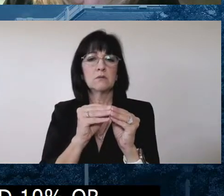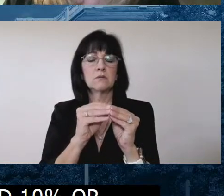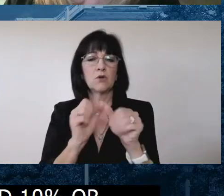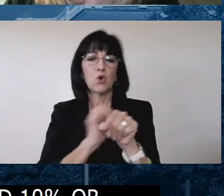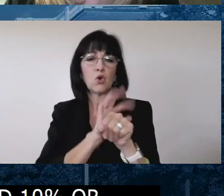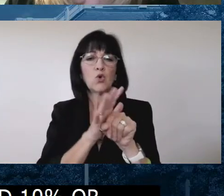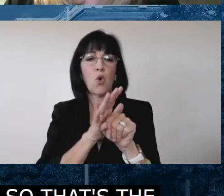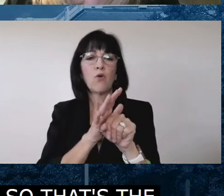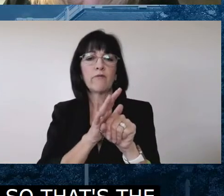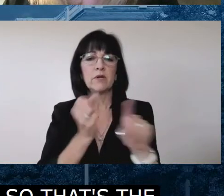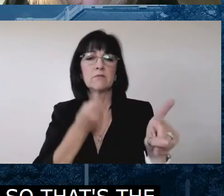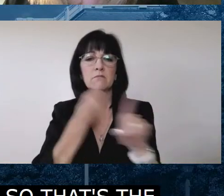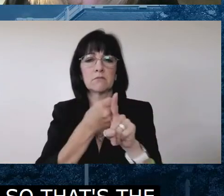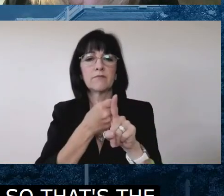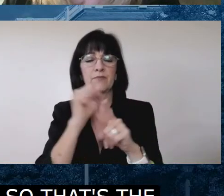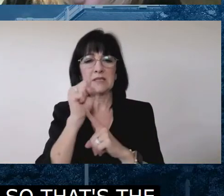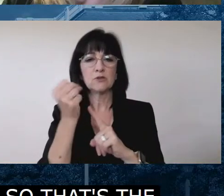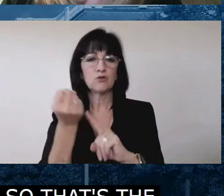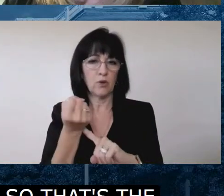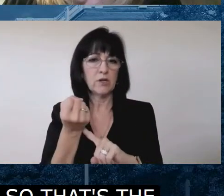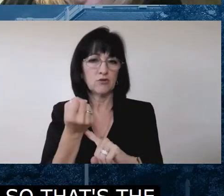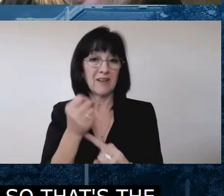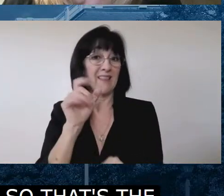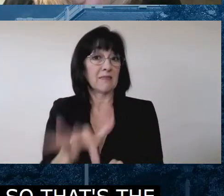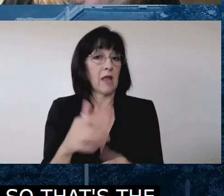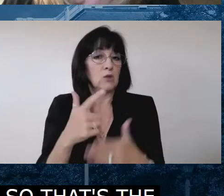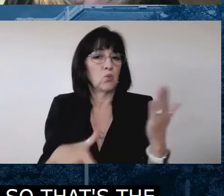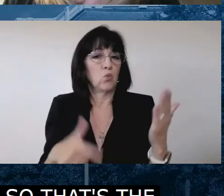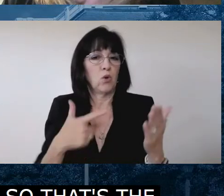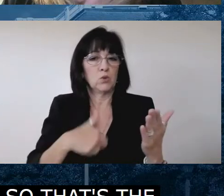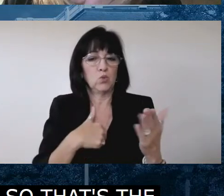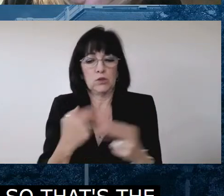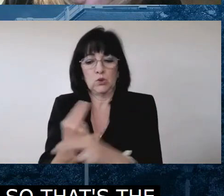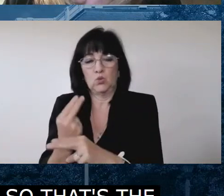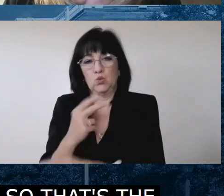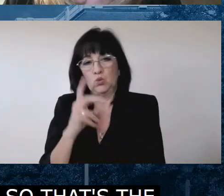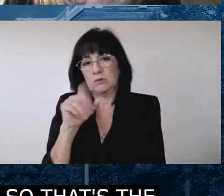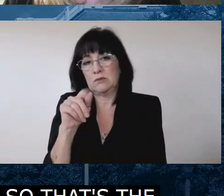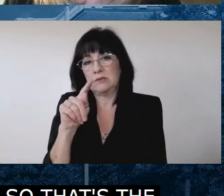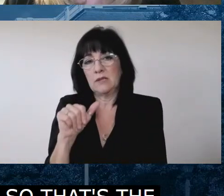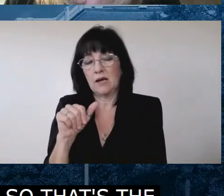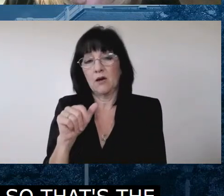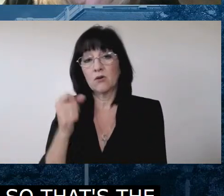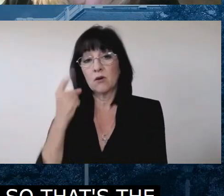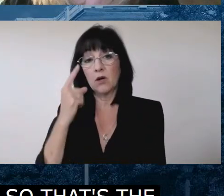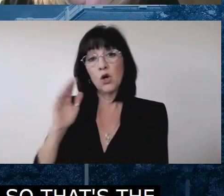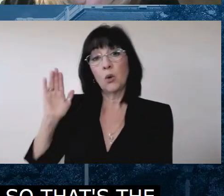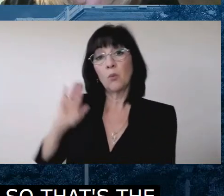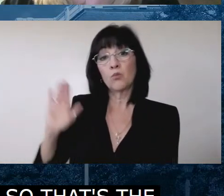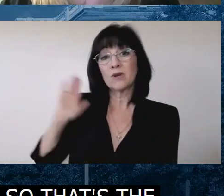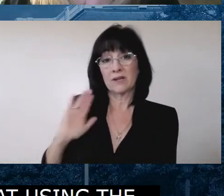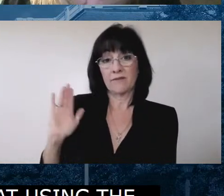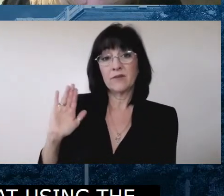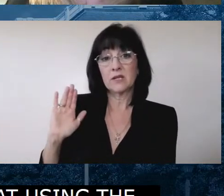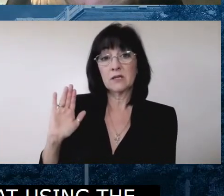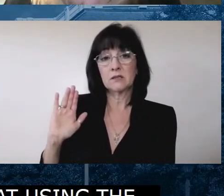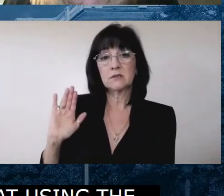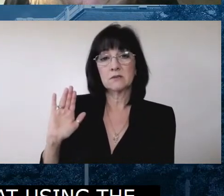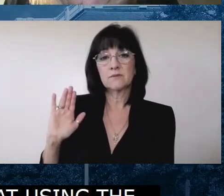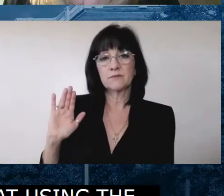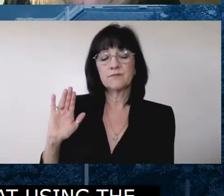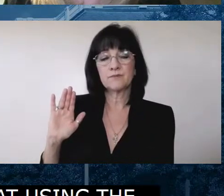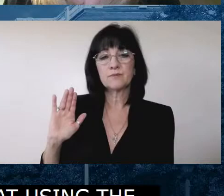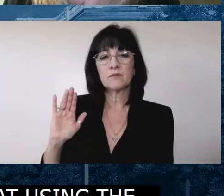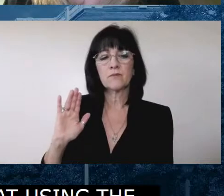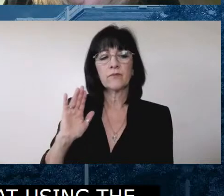using. And I will add that using the previous criteria that we used from the fall